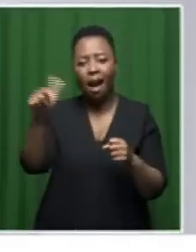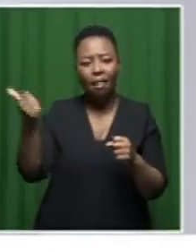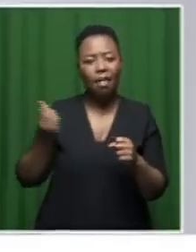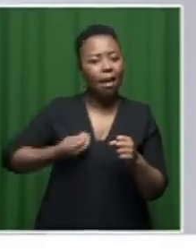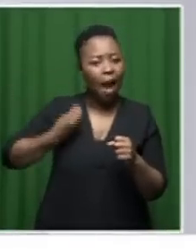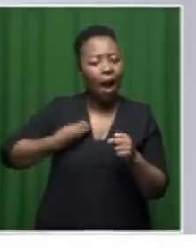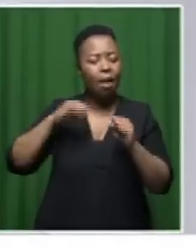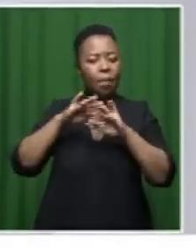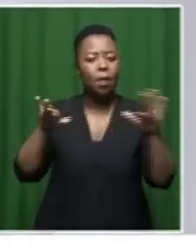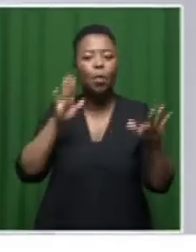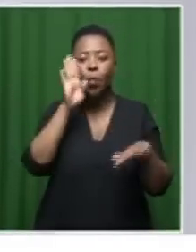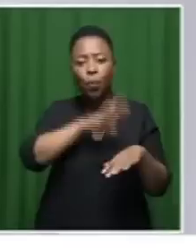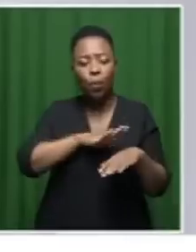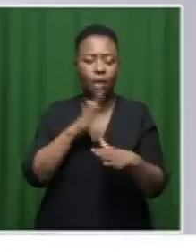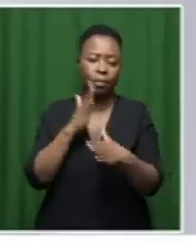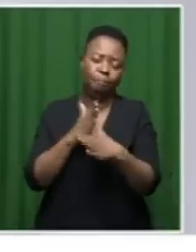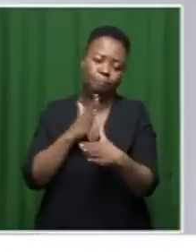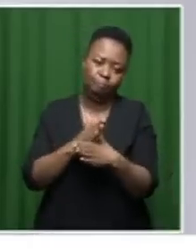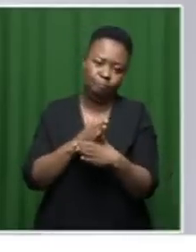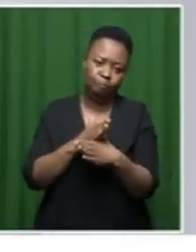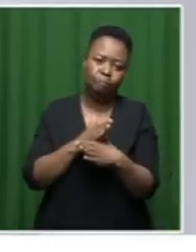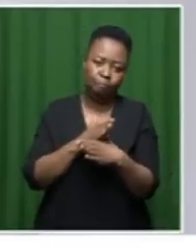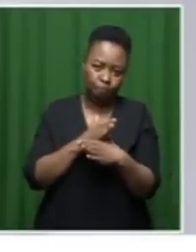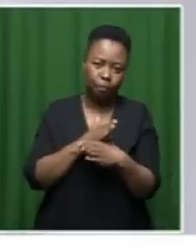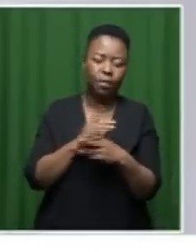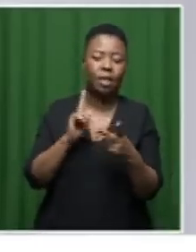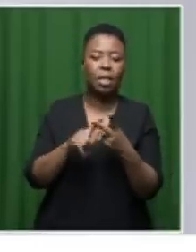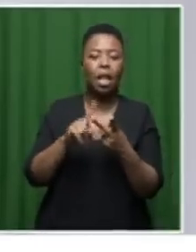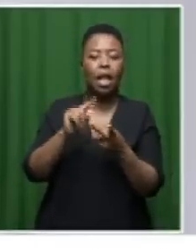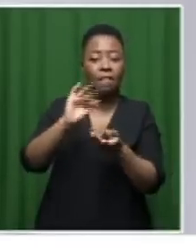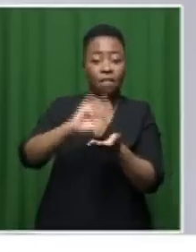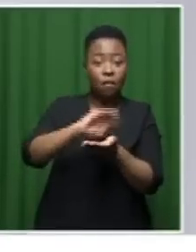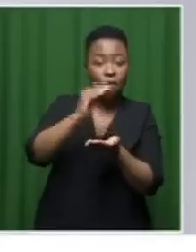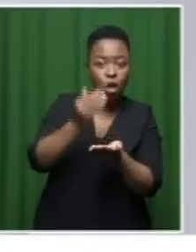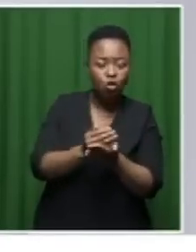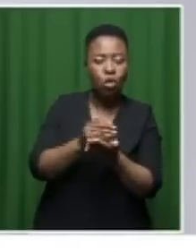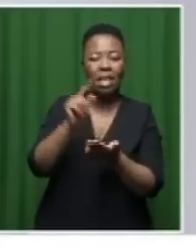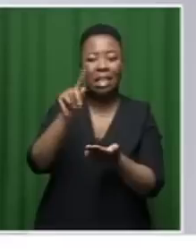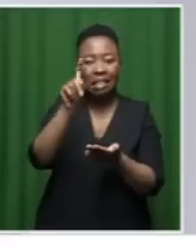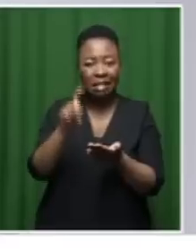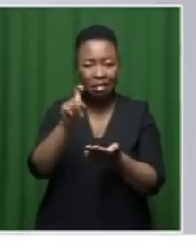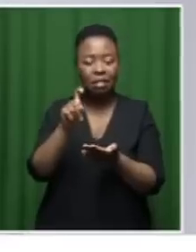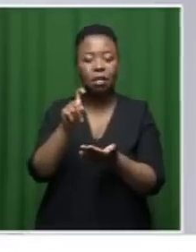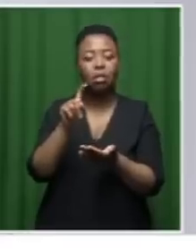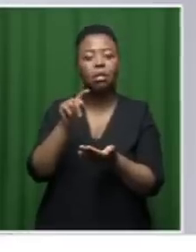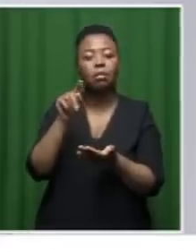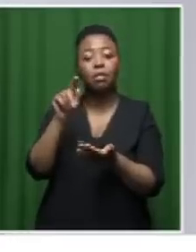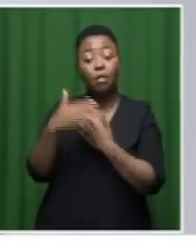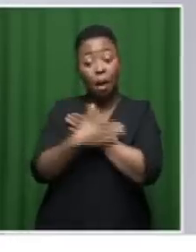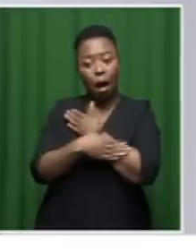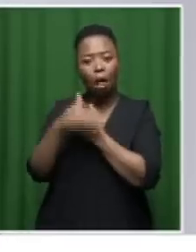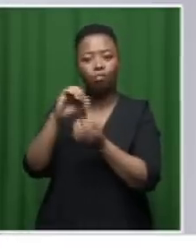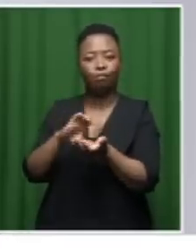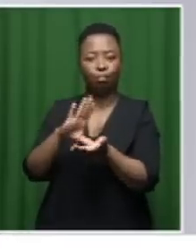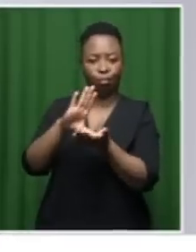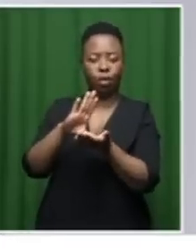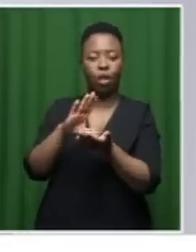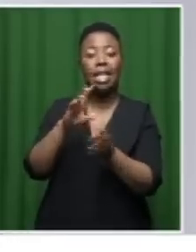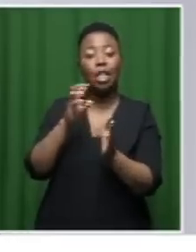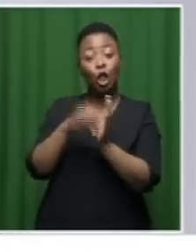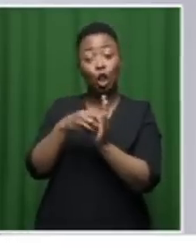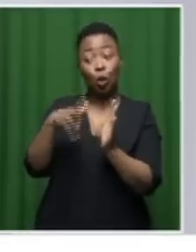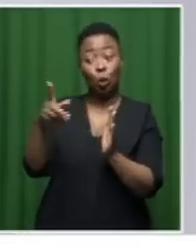are unemployed, and they then increase the revenue and a tax base for the country. So we believe if we can get students with technical